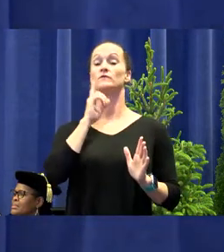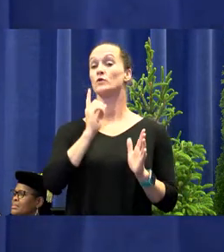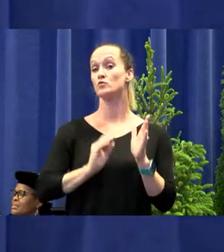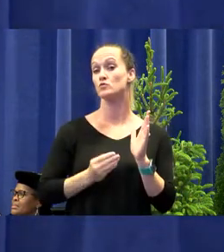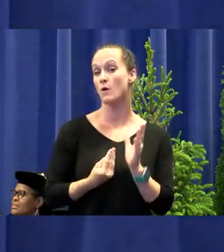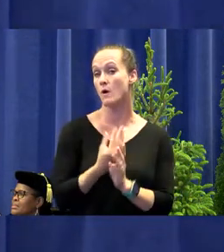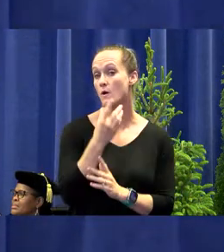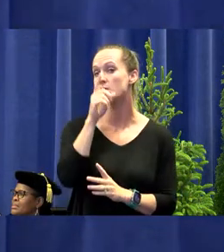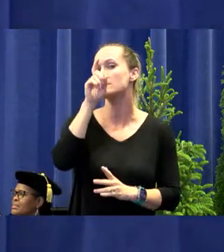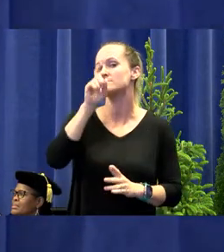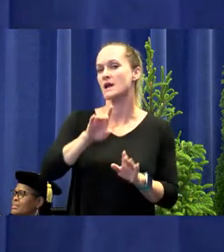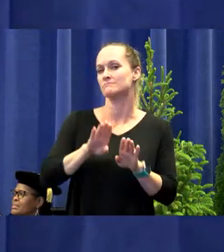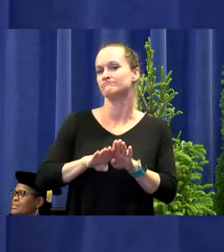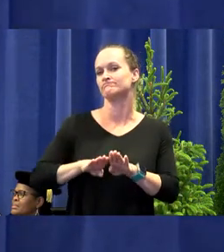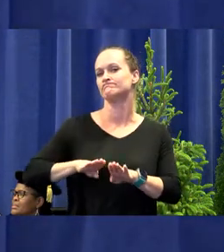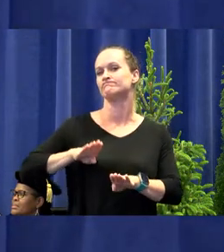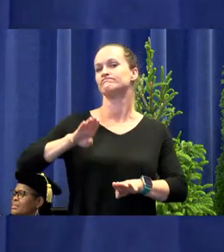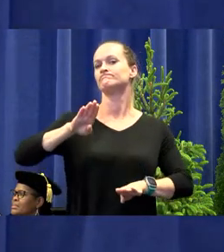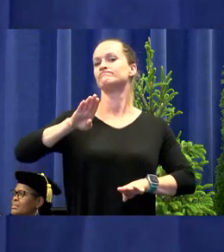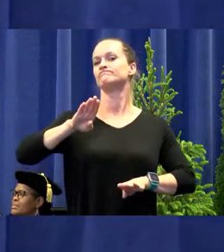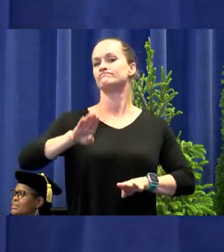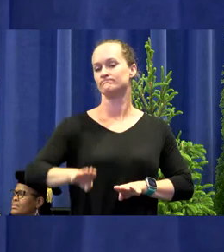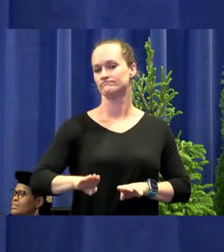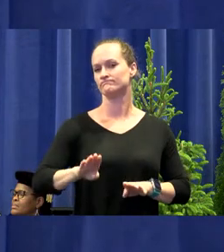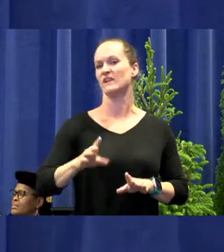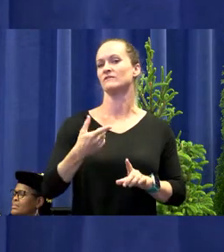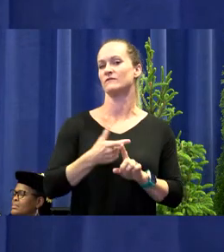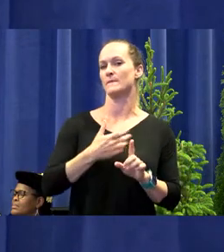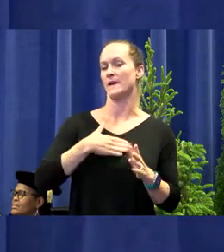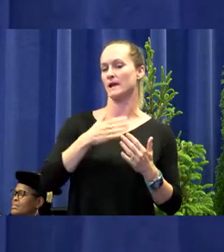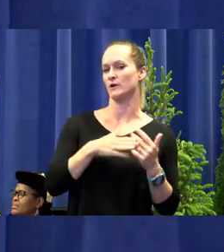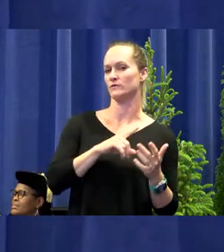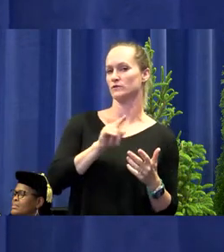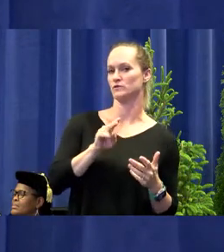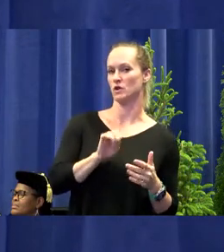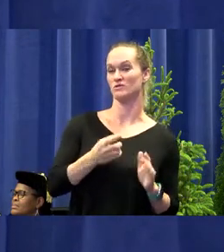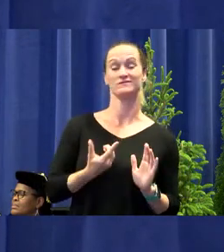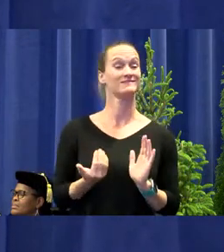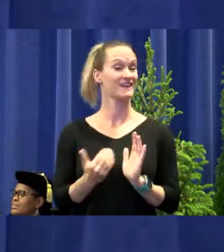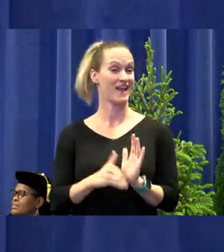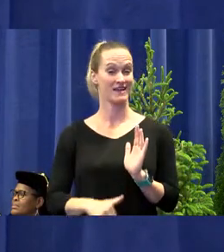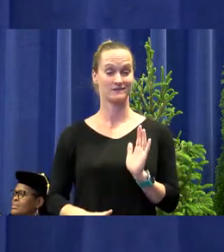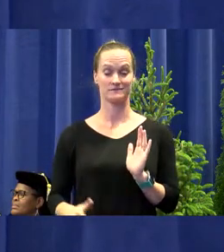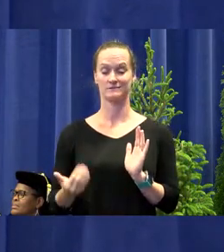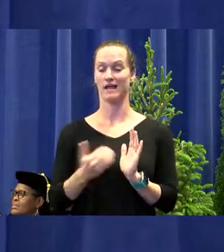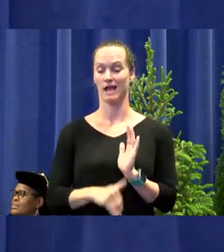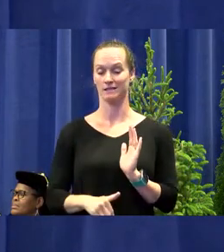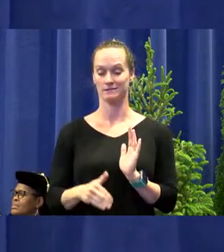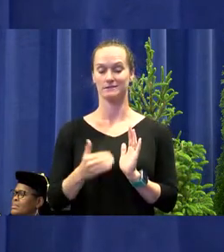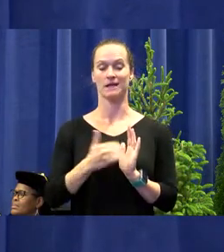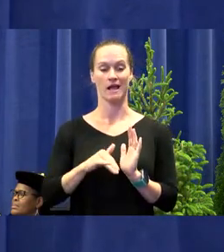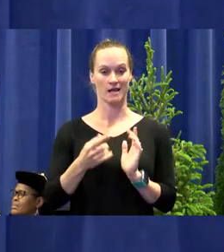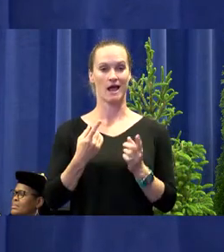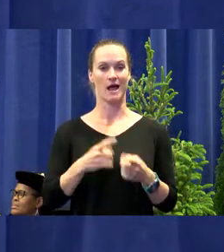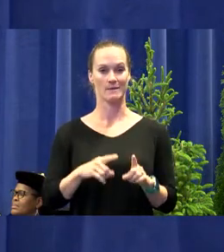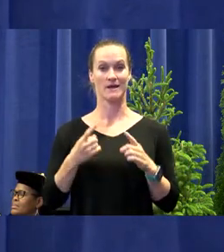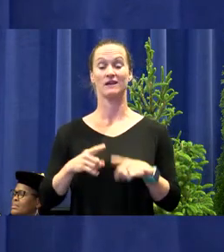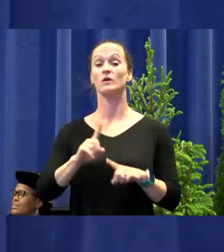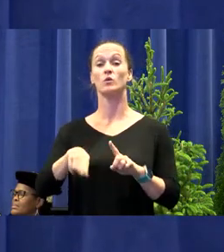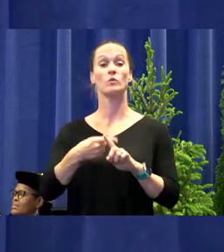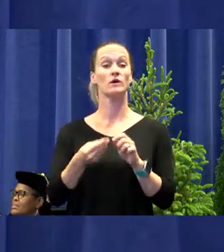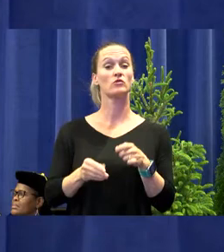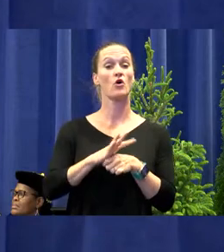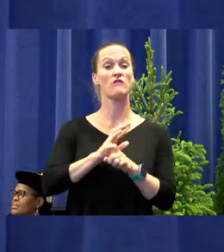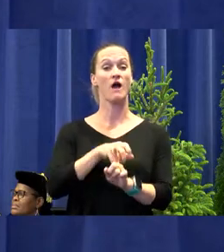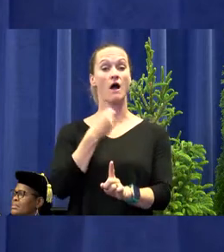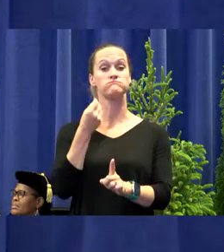zone. I found myself leaving my comfort zone time and time again throughout college. When the pandemic hit